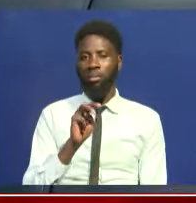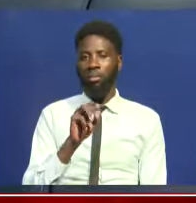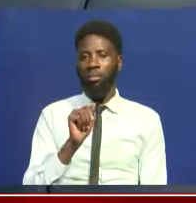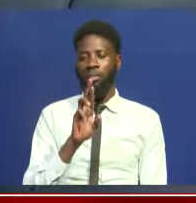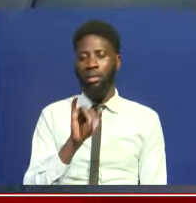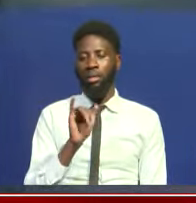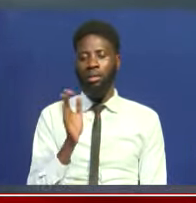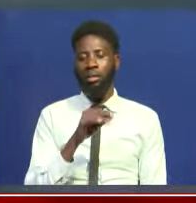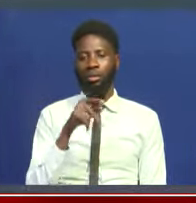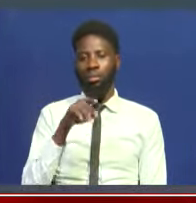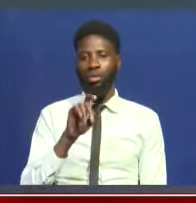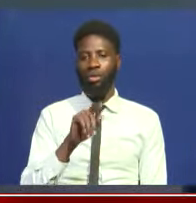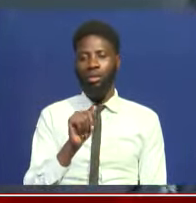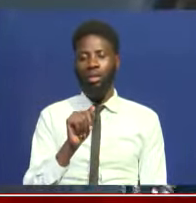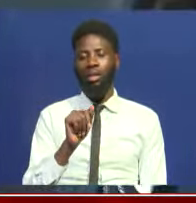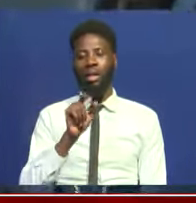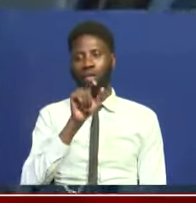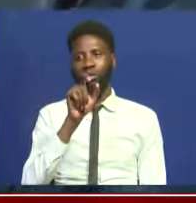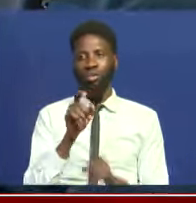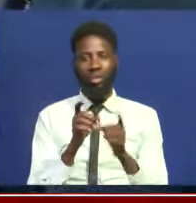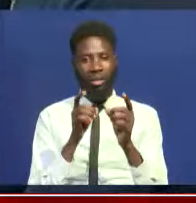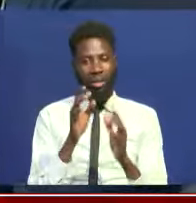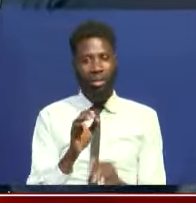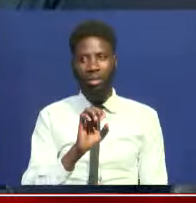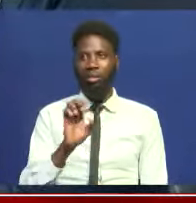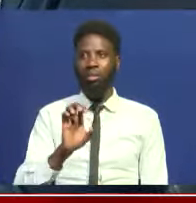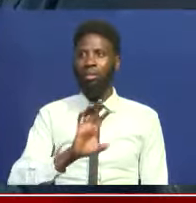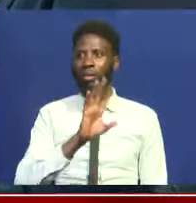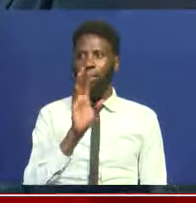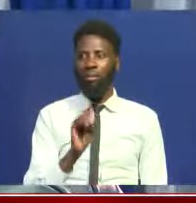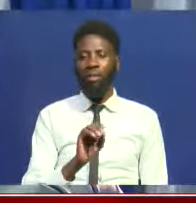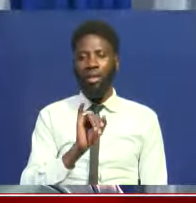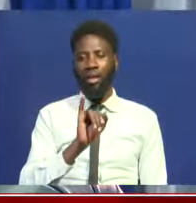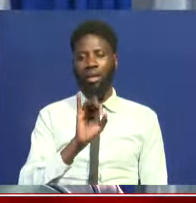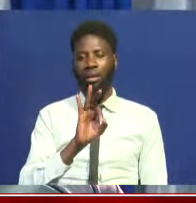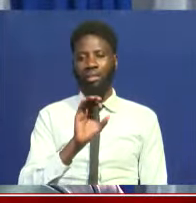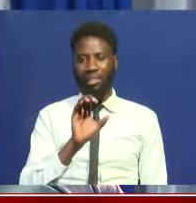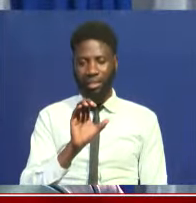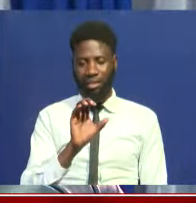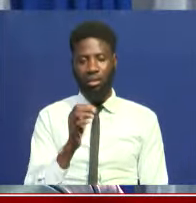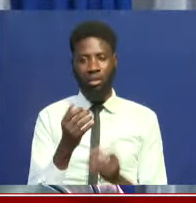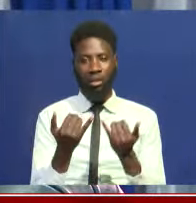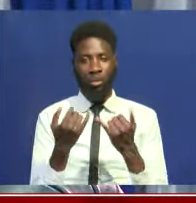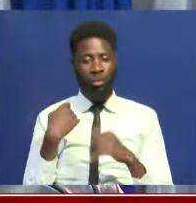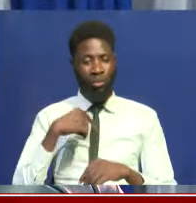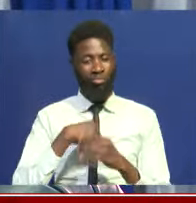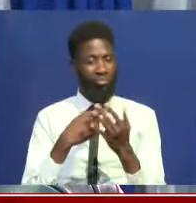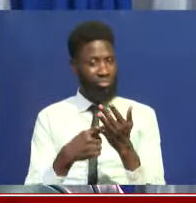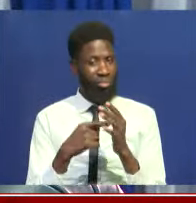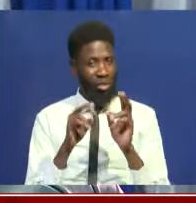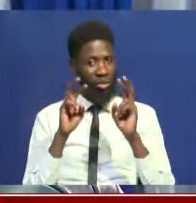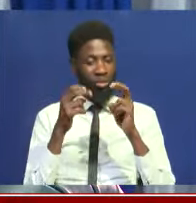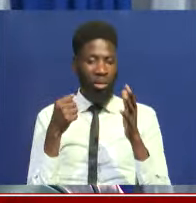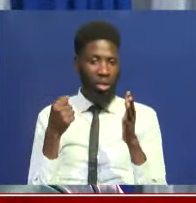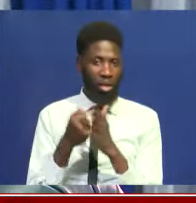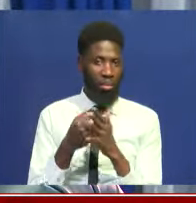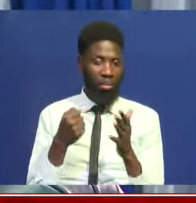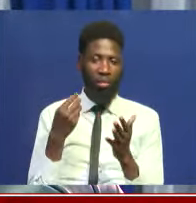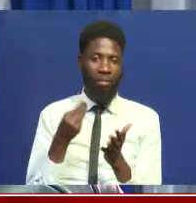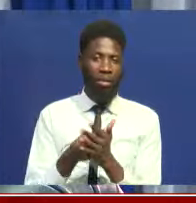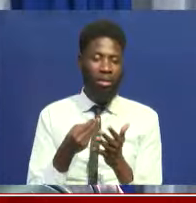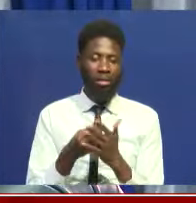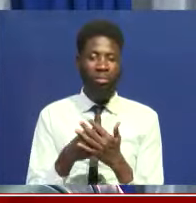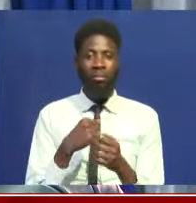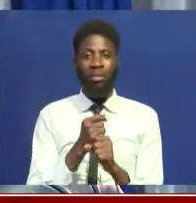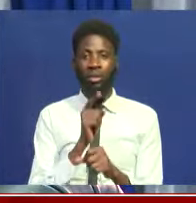Potter Peshka, who is the Regional Director for Eastern Africa at the IFC. We have talked about matters impact financing, ensuring